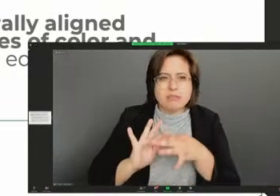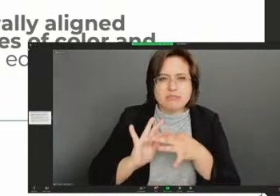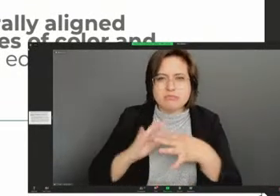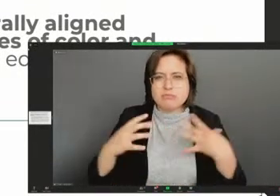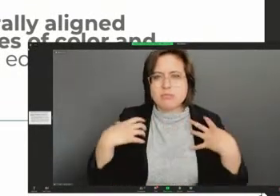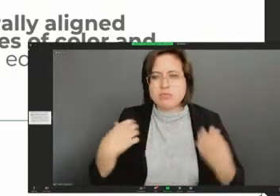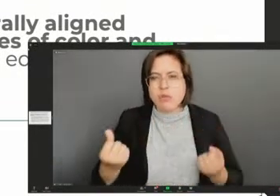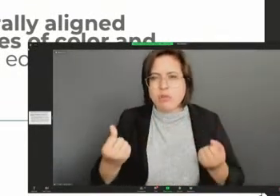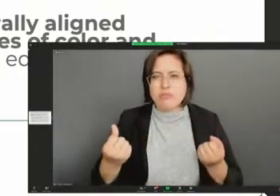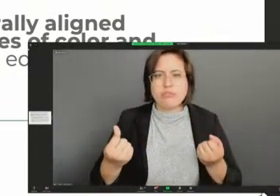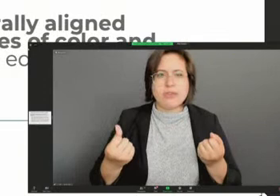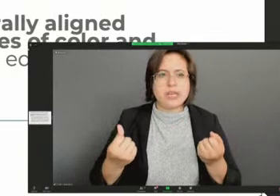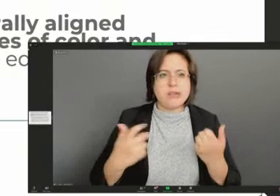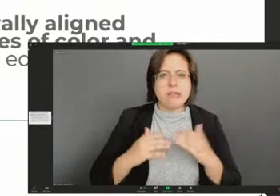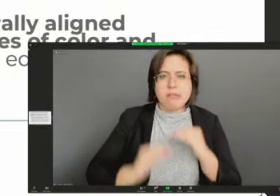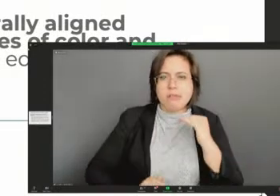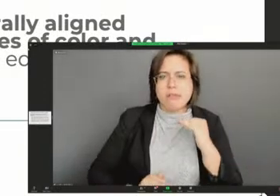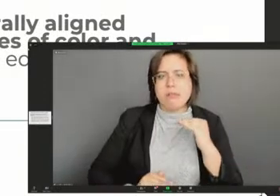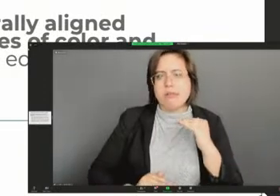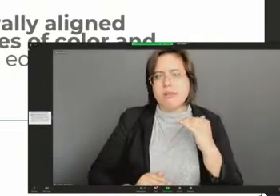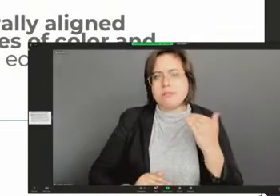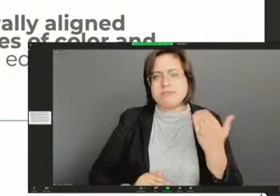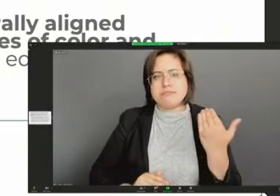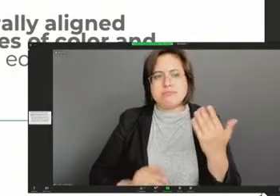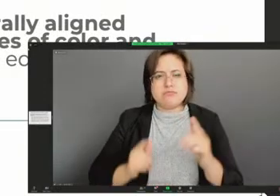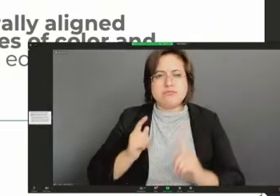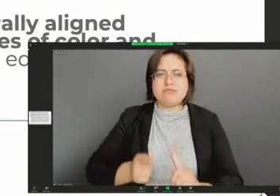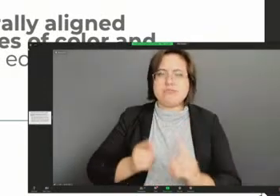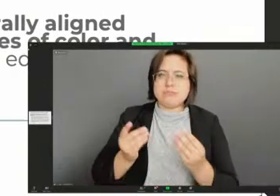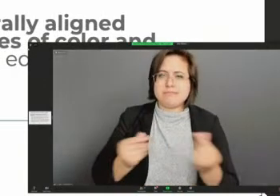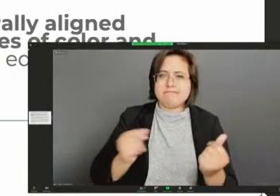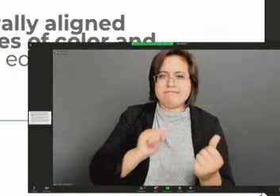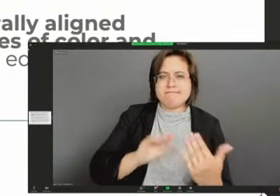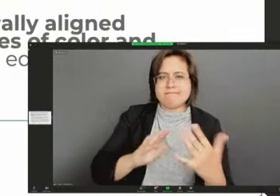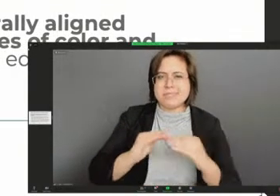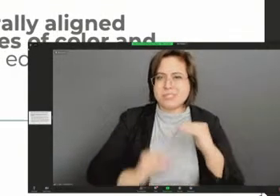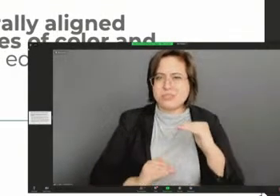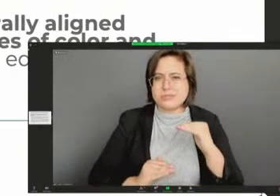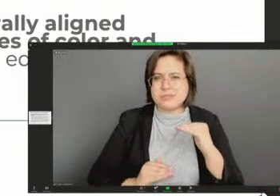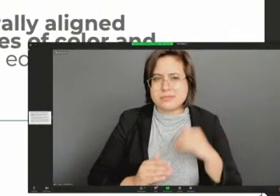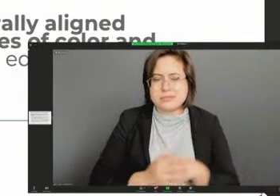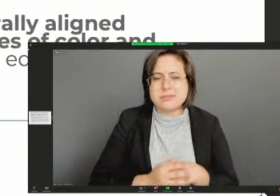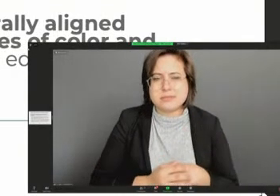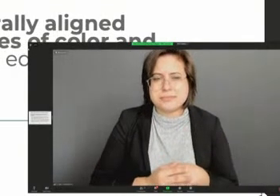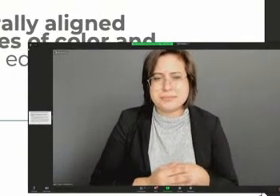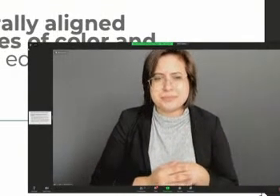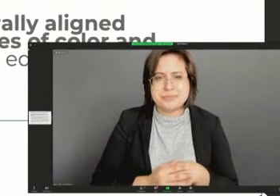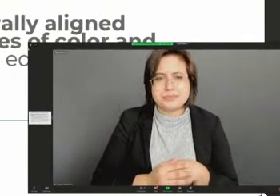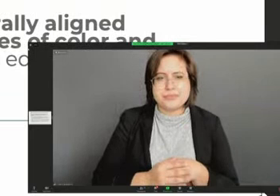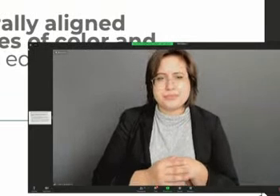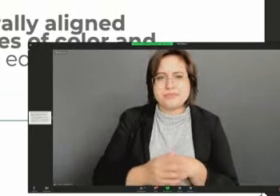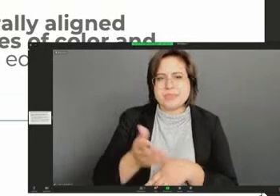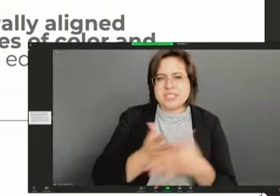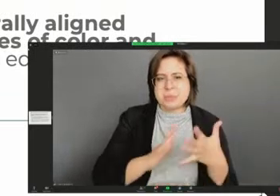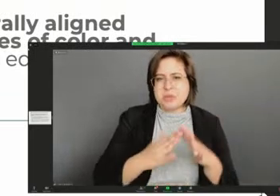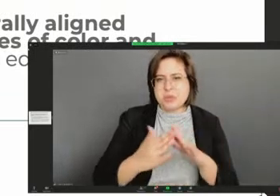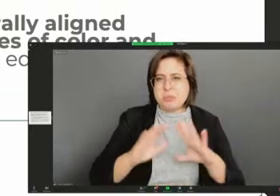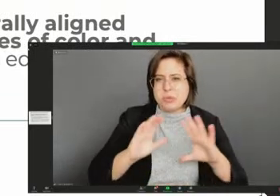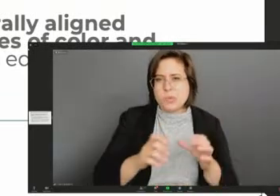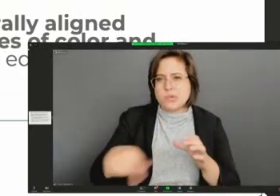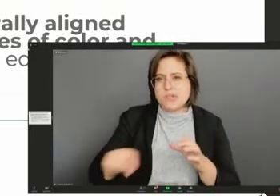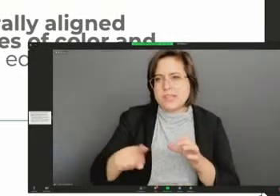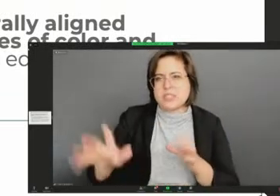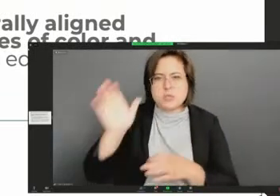recovery being equitable to address the inequities? Some population, as you've heard